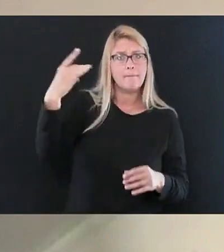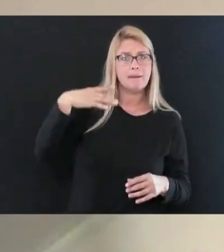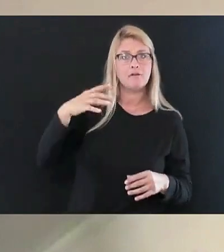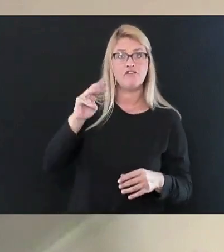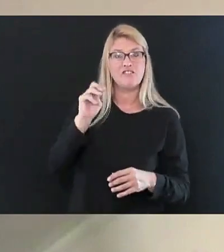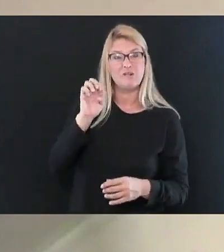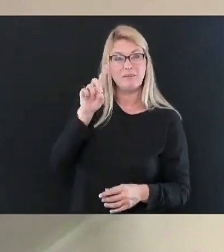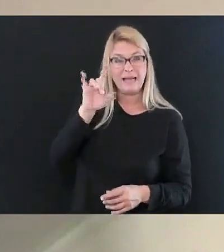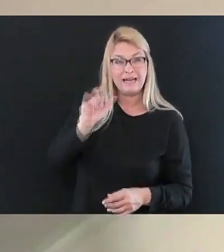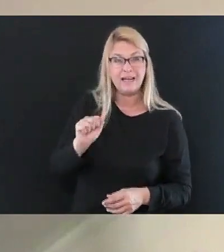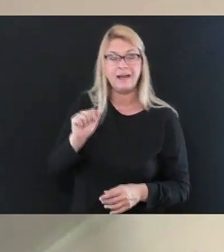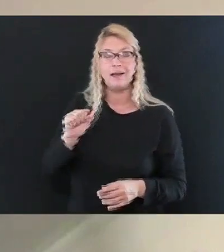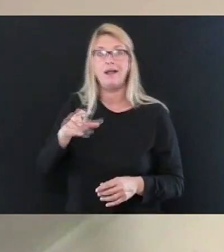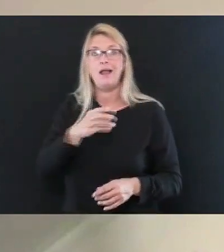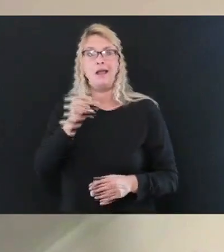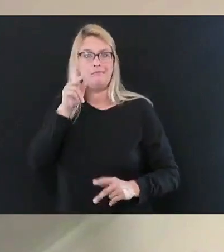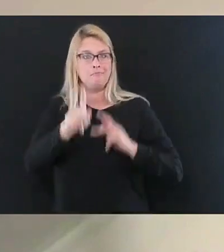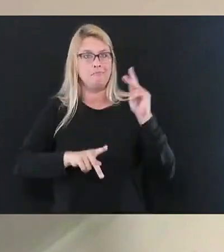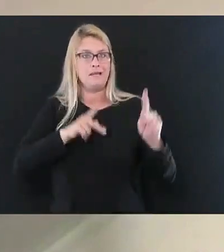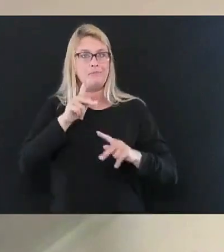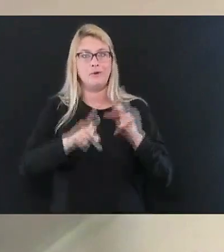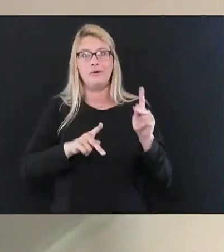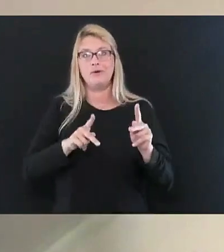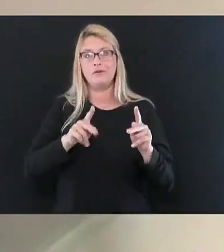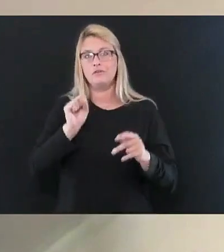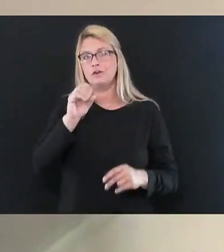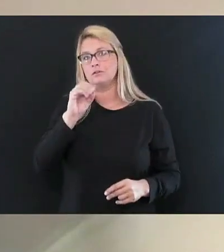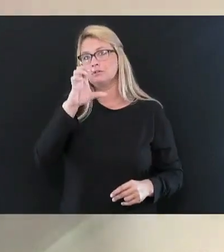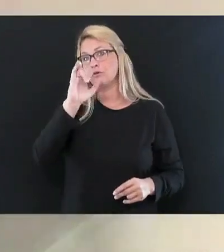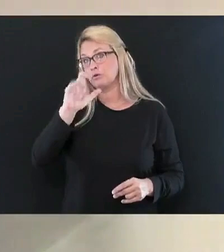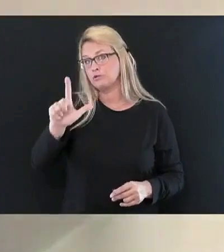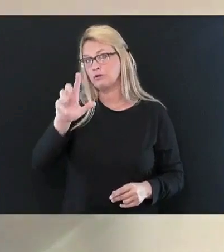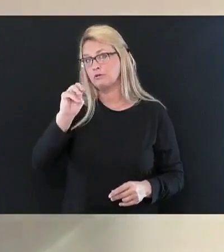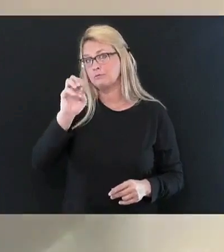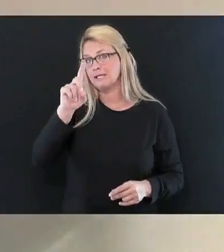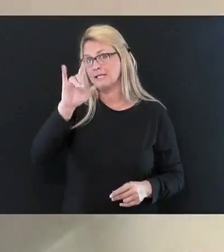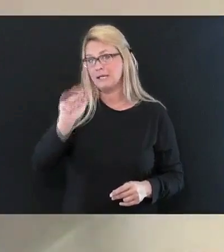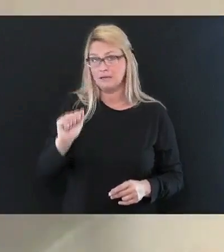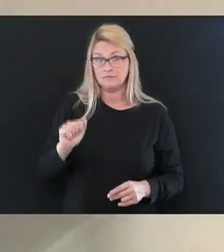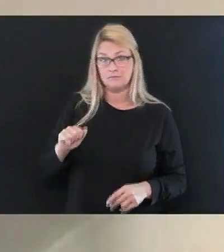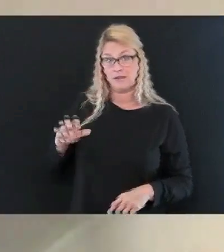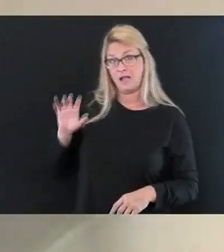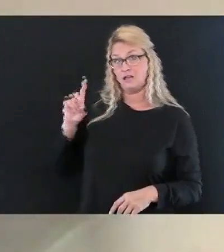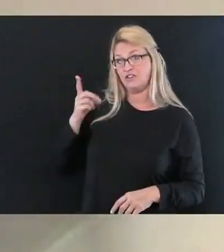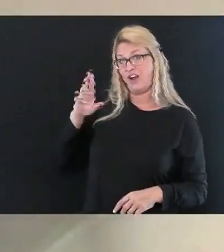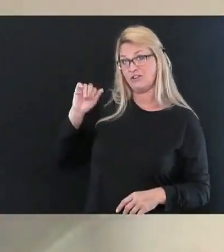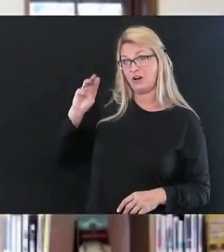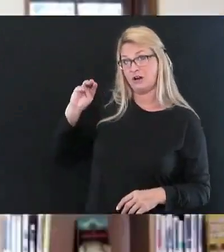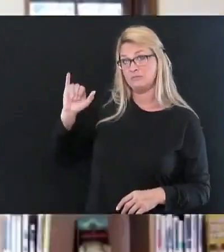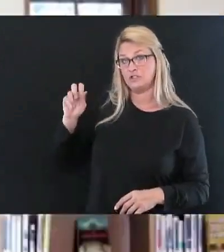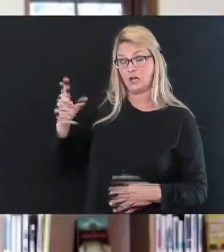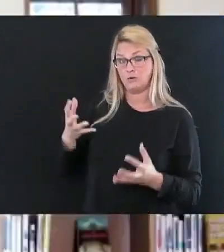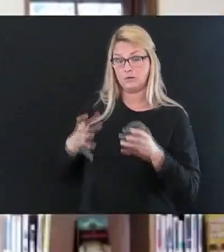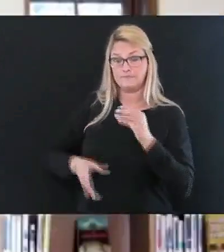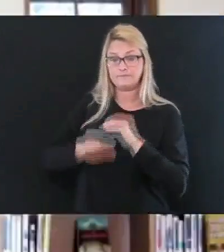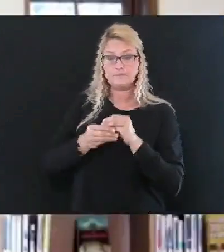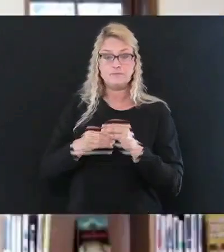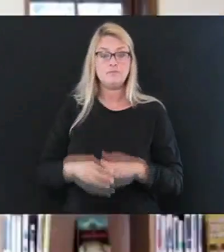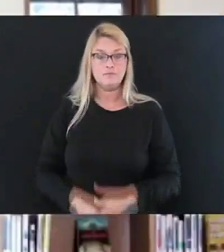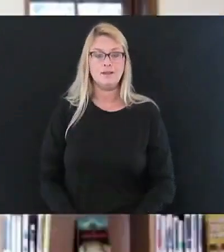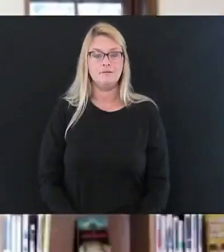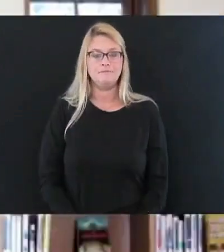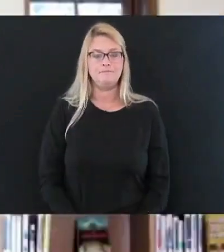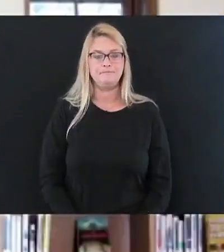media, as well as people from the social media world. I don't know if you had anything else you wanted to add. I did really quickly, Steve,